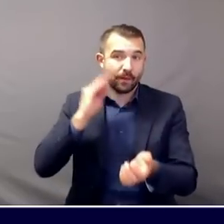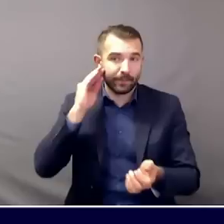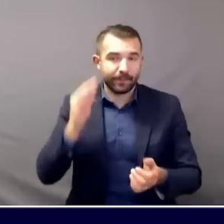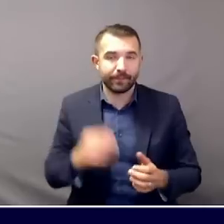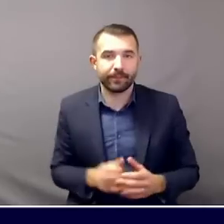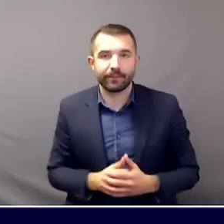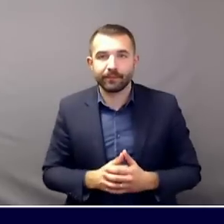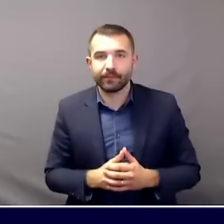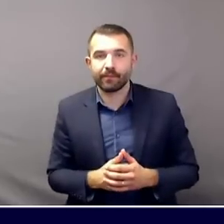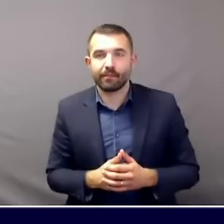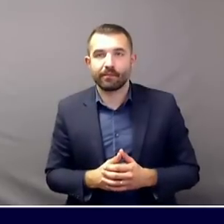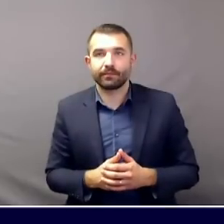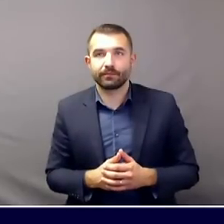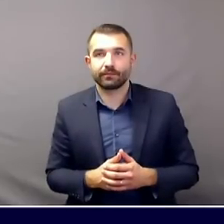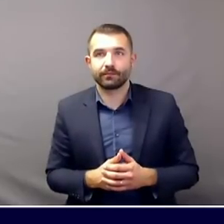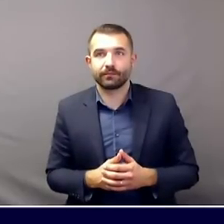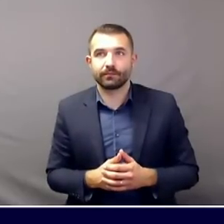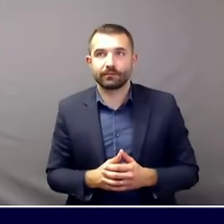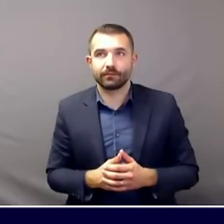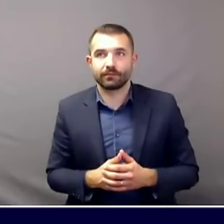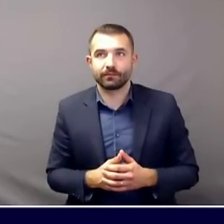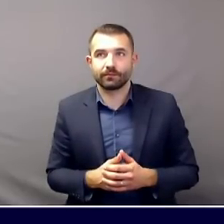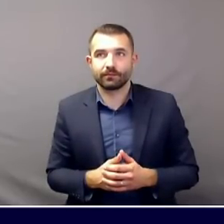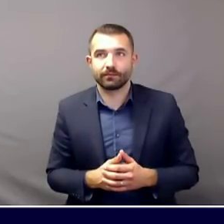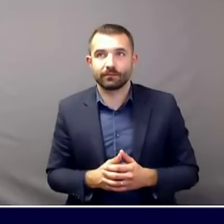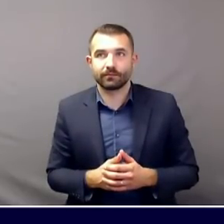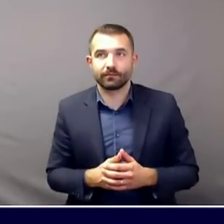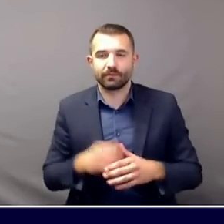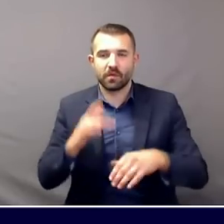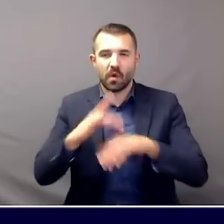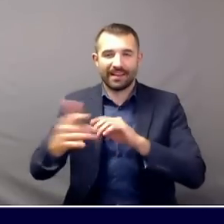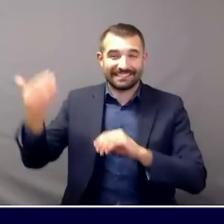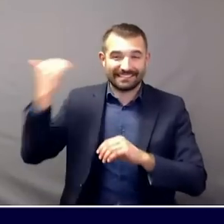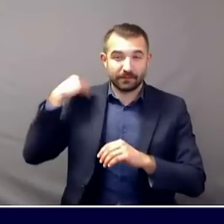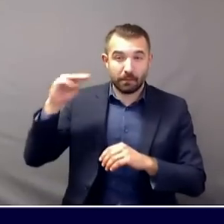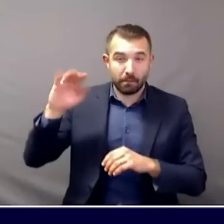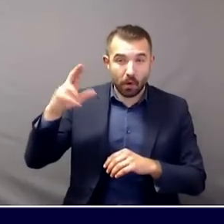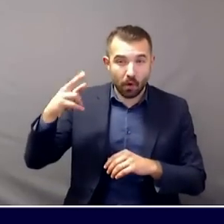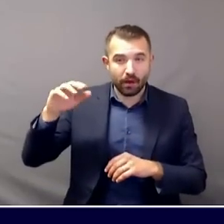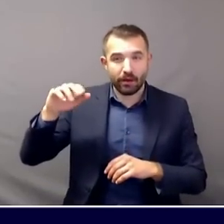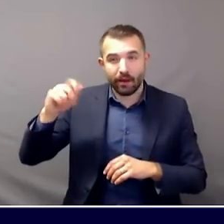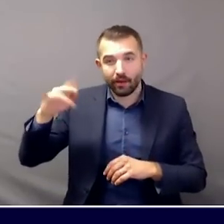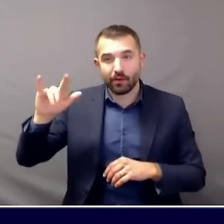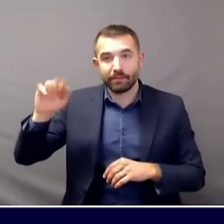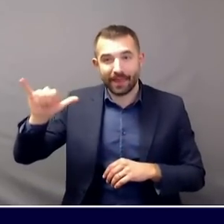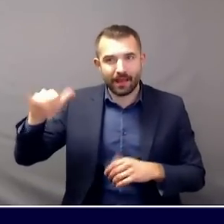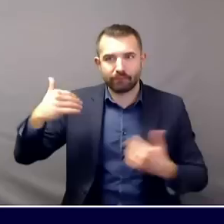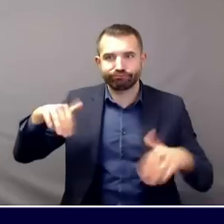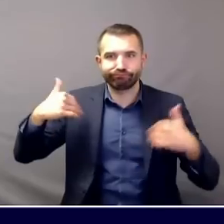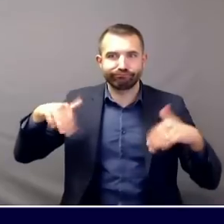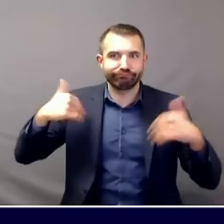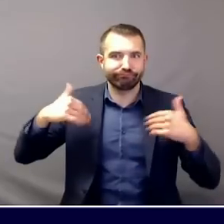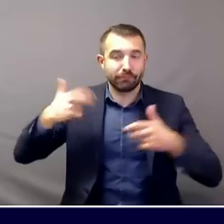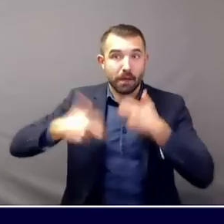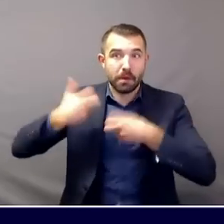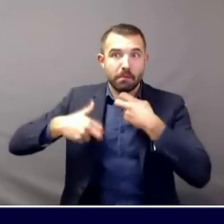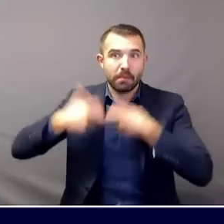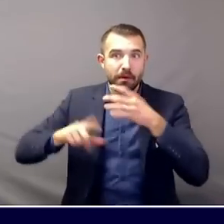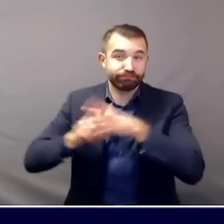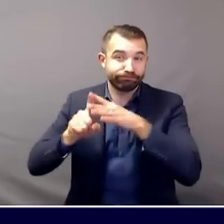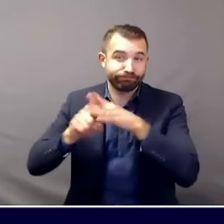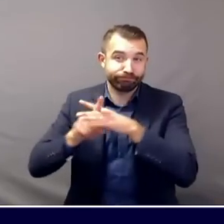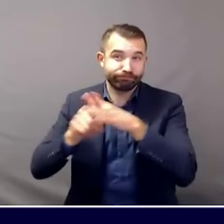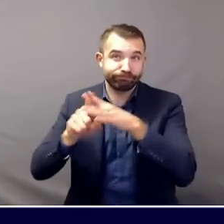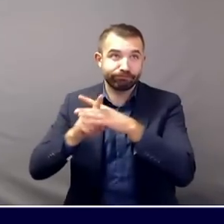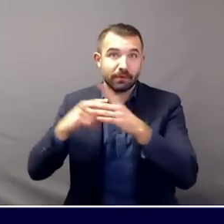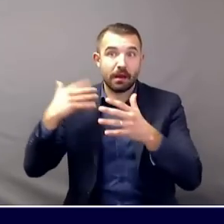early stages of the pandemic? I know that they're still an area of concern and always will be, but is COVID being controlled a little bit better in those